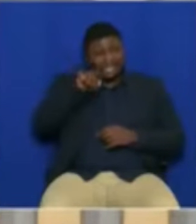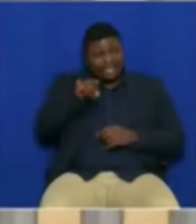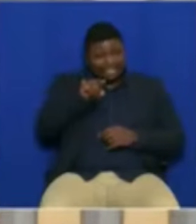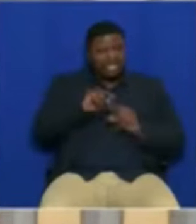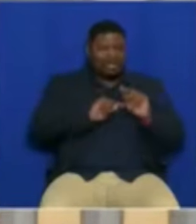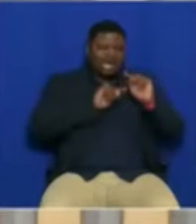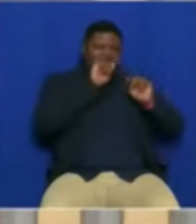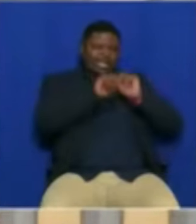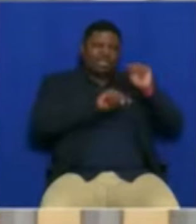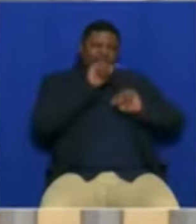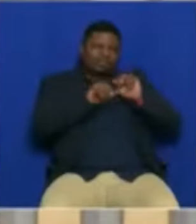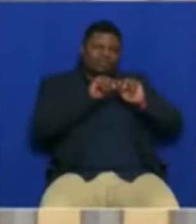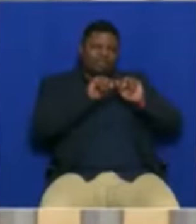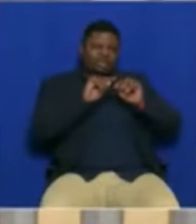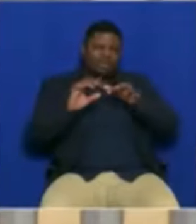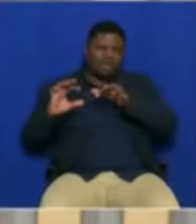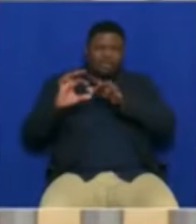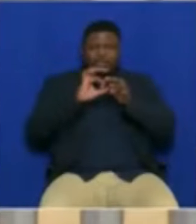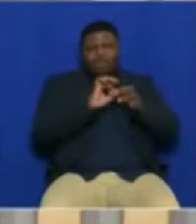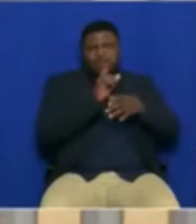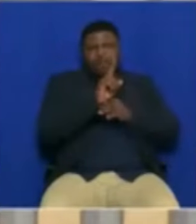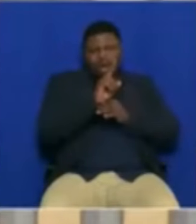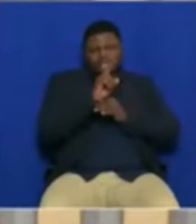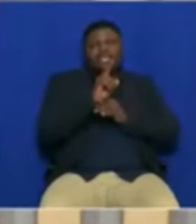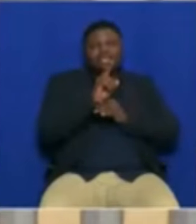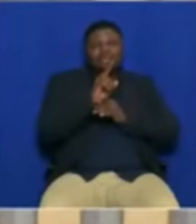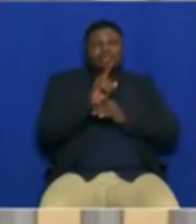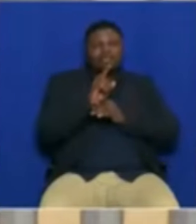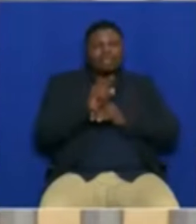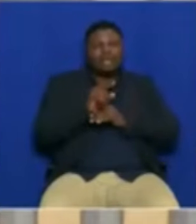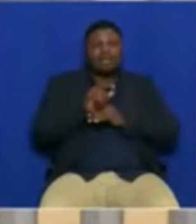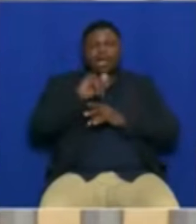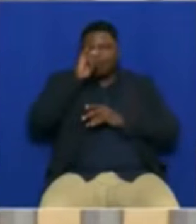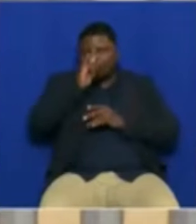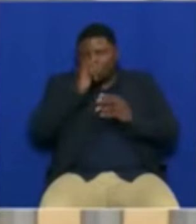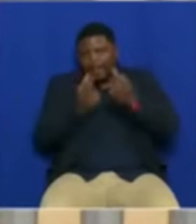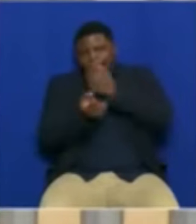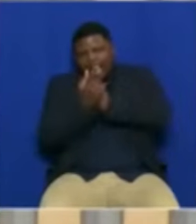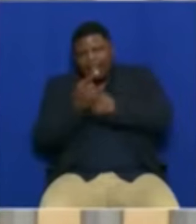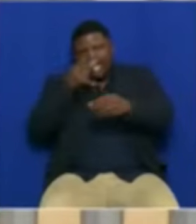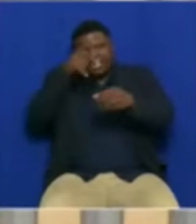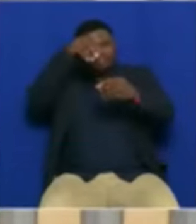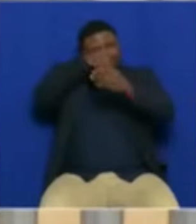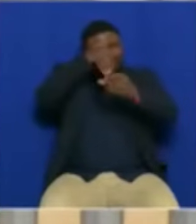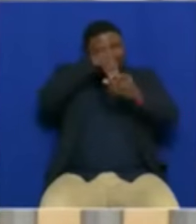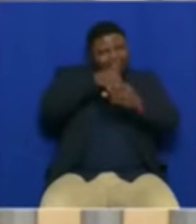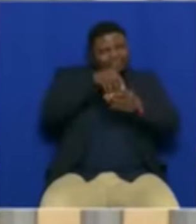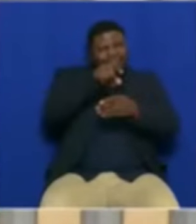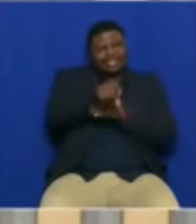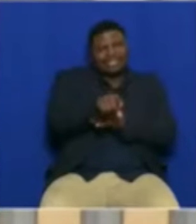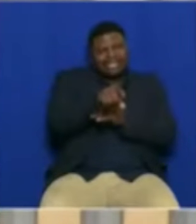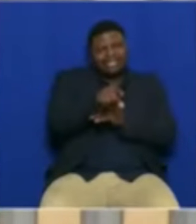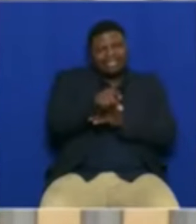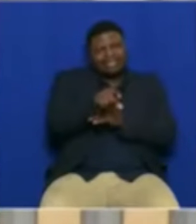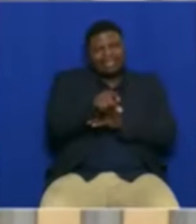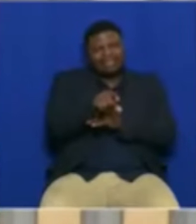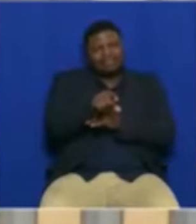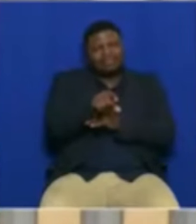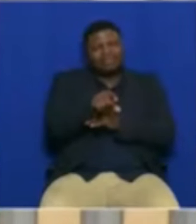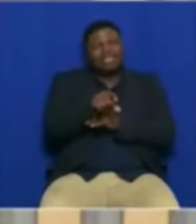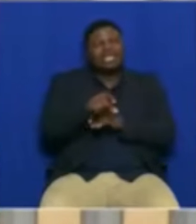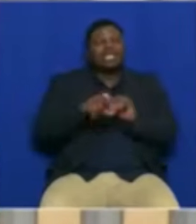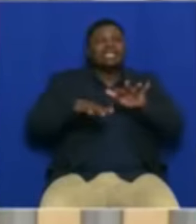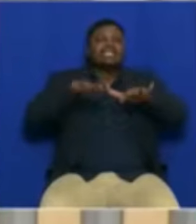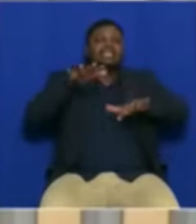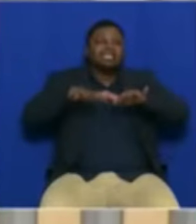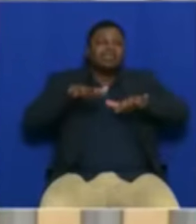and within that same investigations you are picking up similar stuff that is there, similar some similar offenses